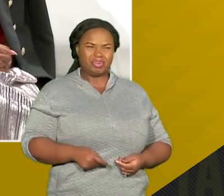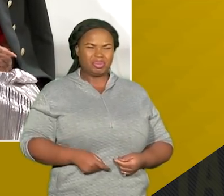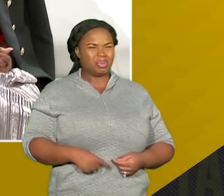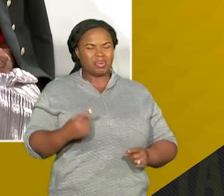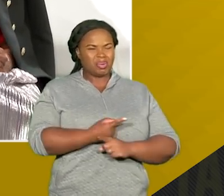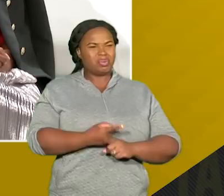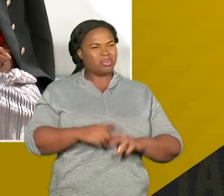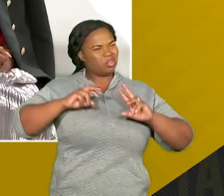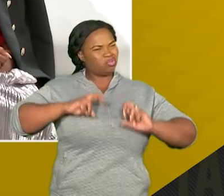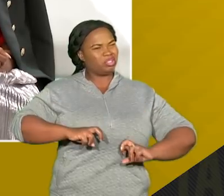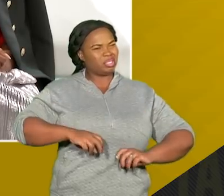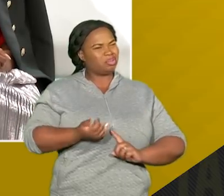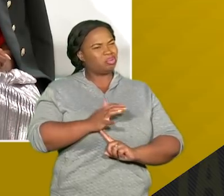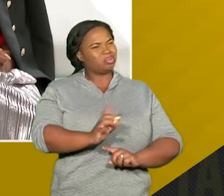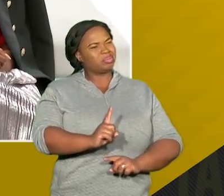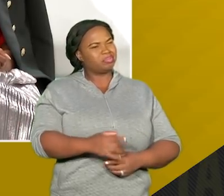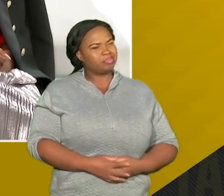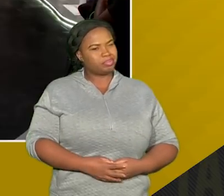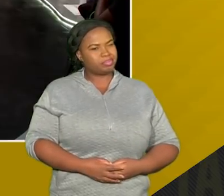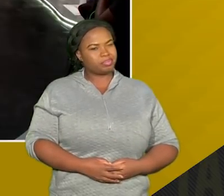you, Papa?